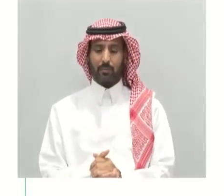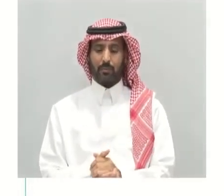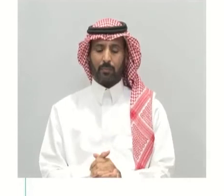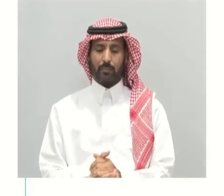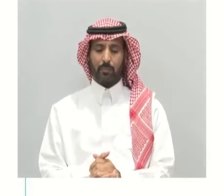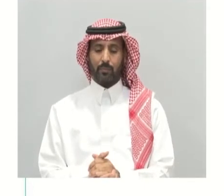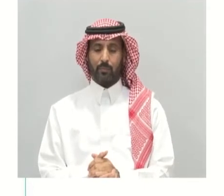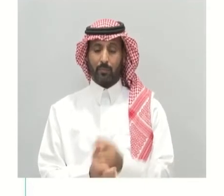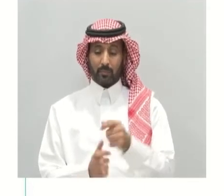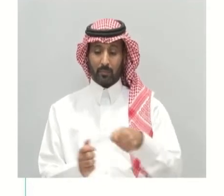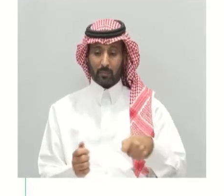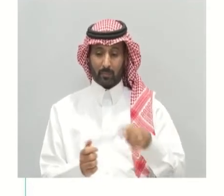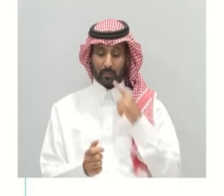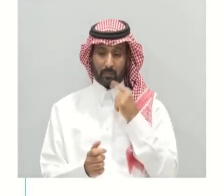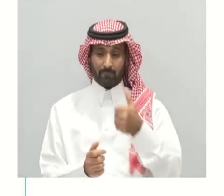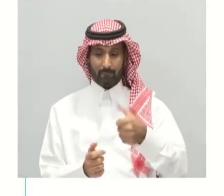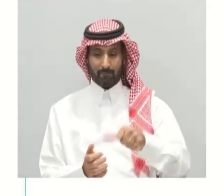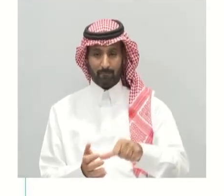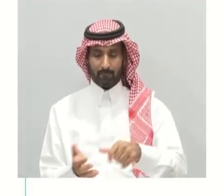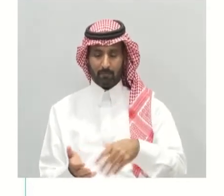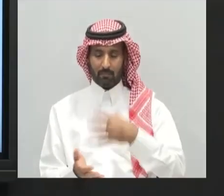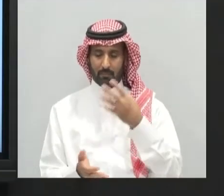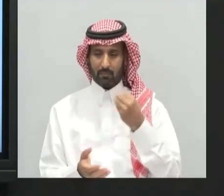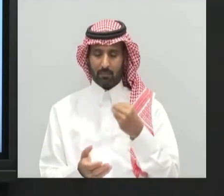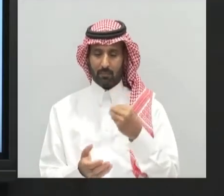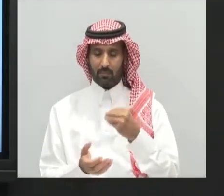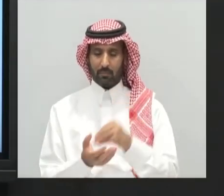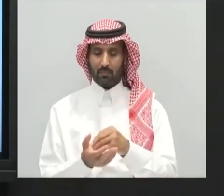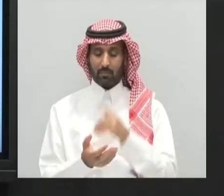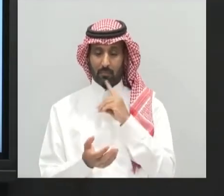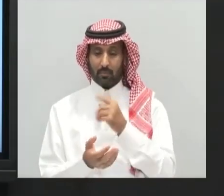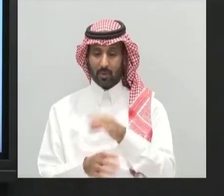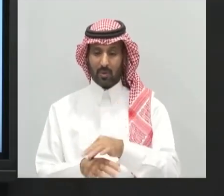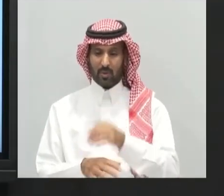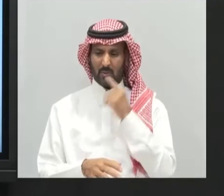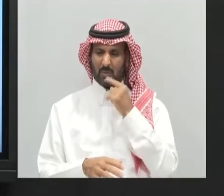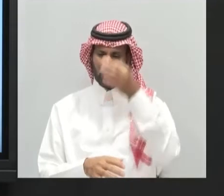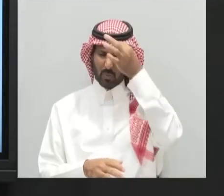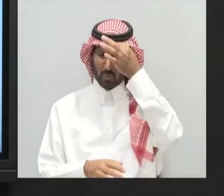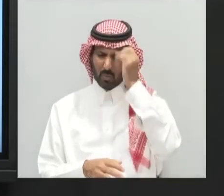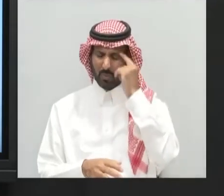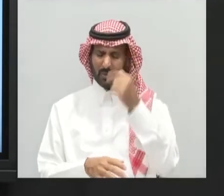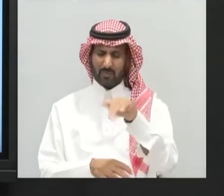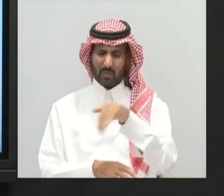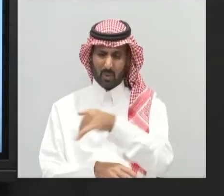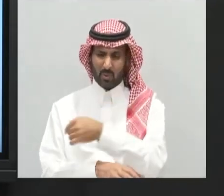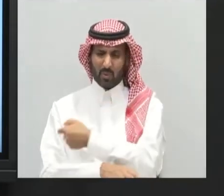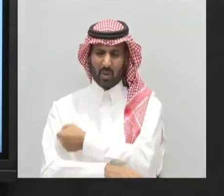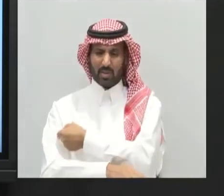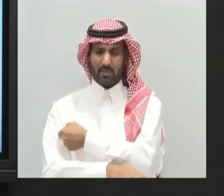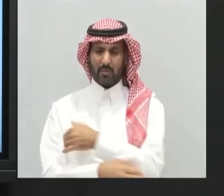operation. So this is also one of the bad things when the people who are close to us go to